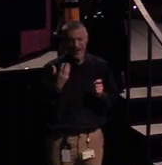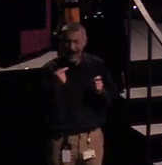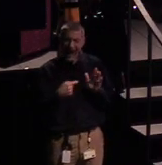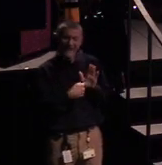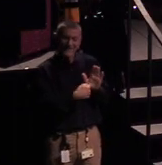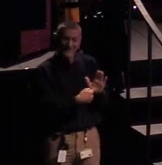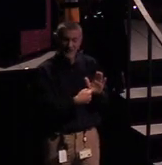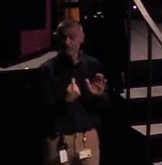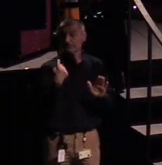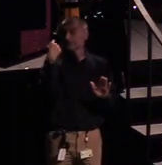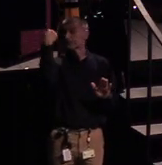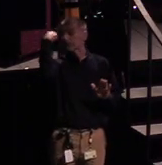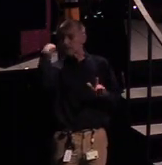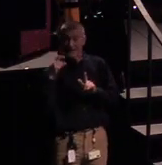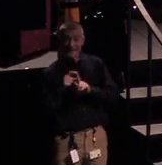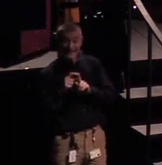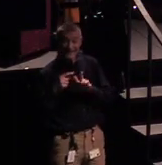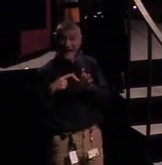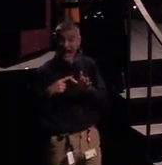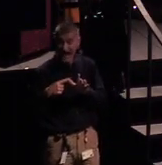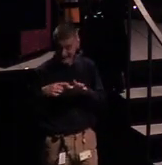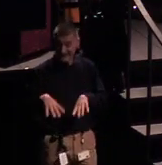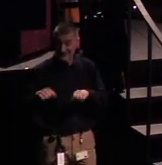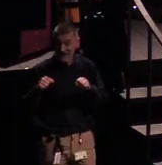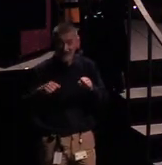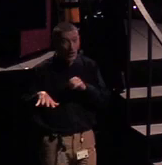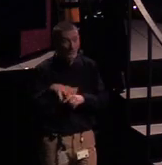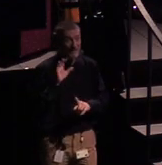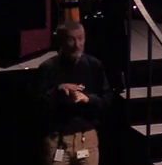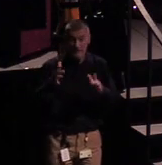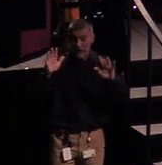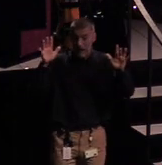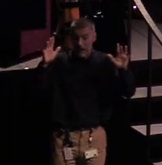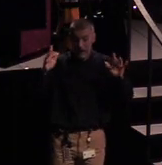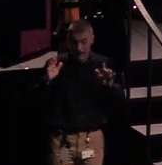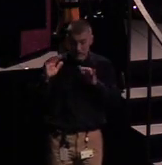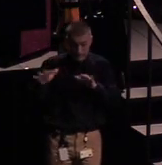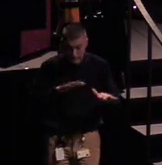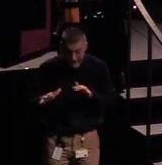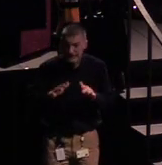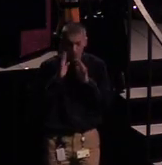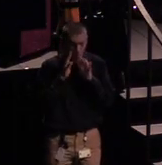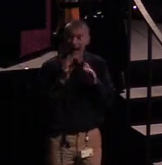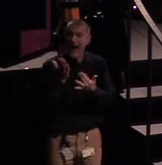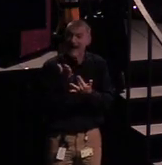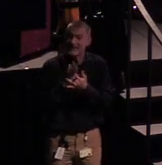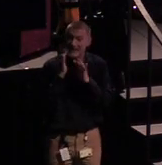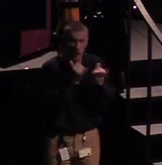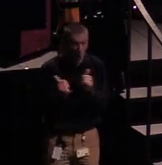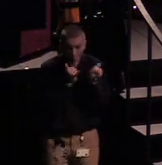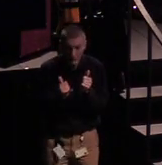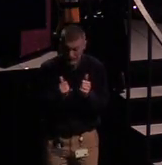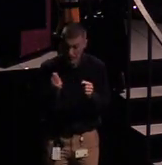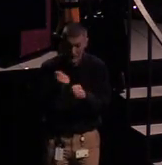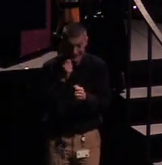Disability Discrimination that first came in lots of venues sort of panicked and audited their spaces and we're like alright these are the changes that we make will make